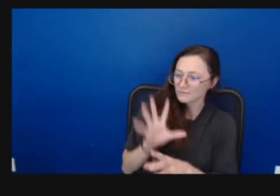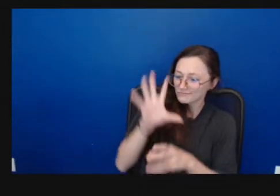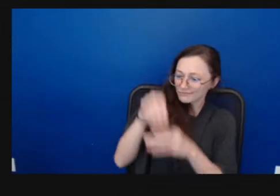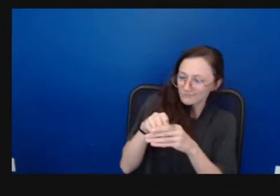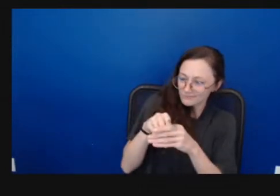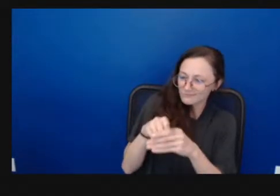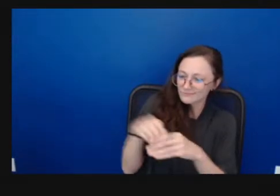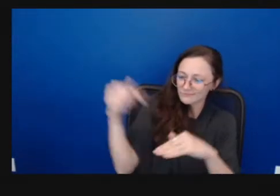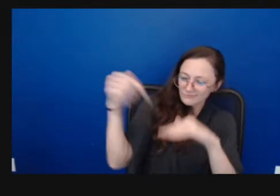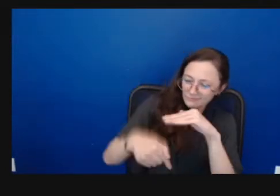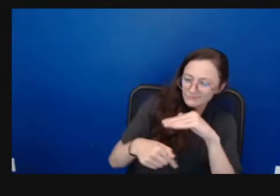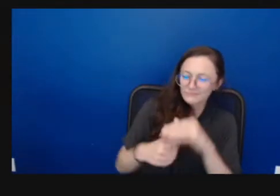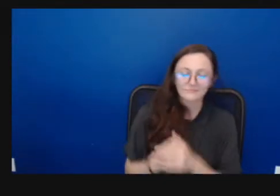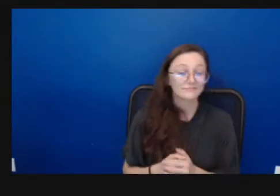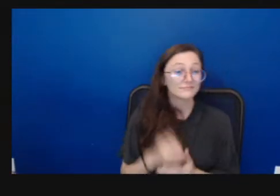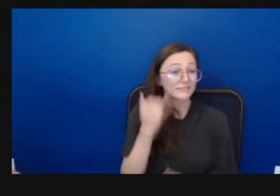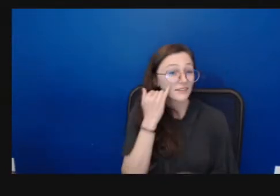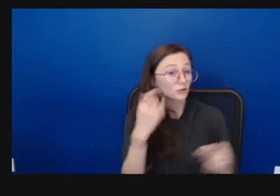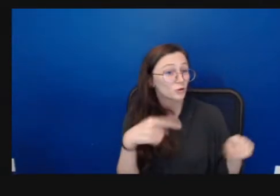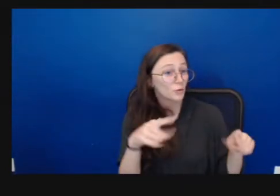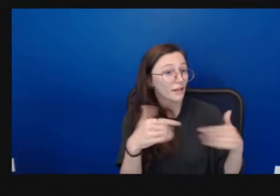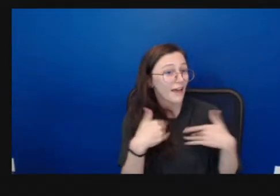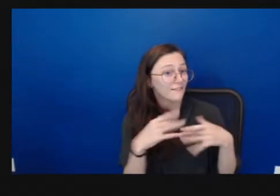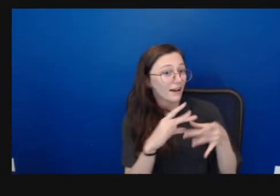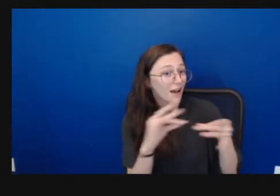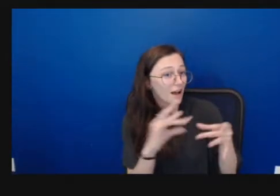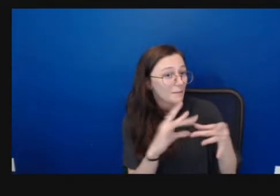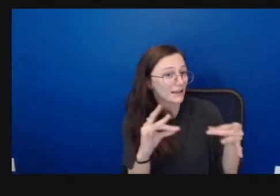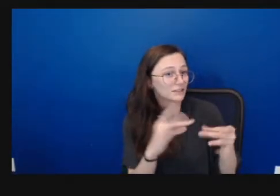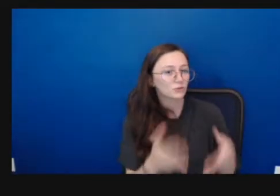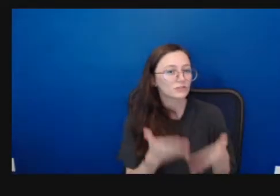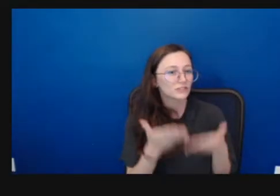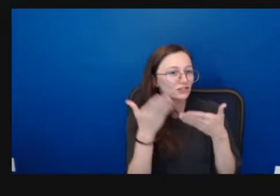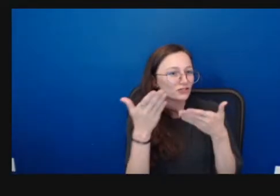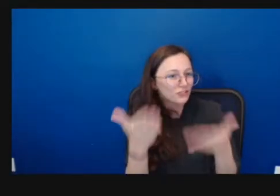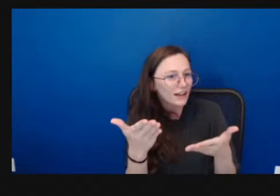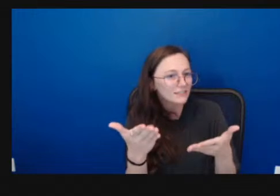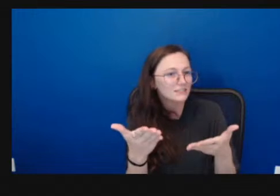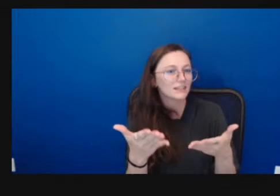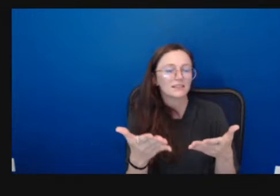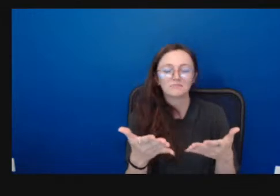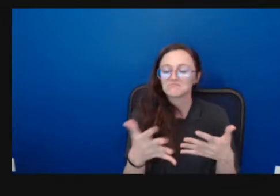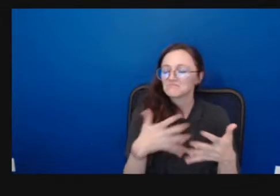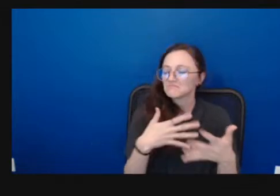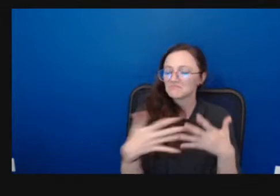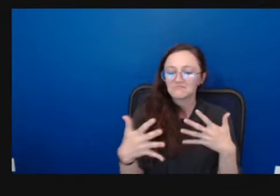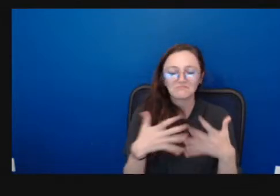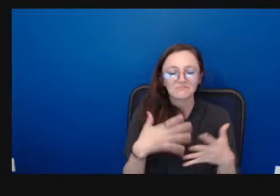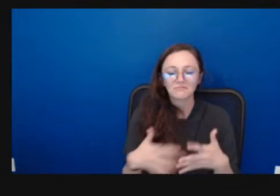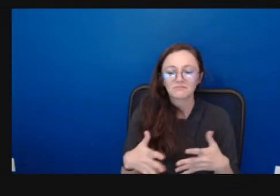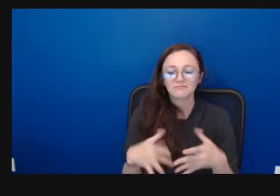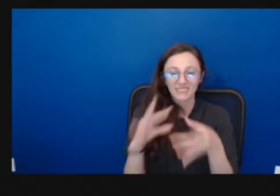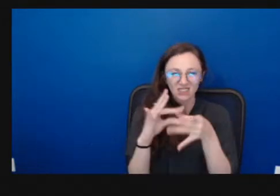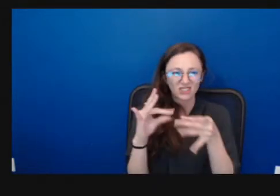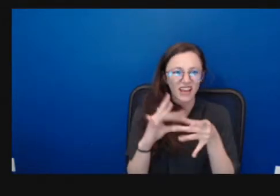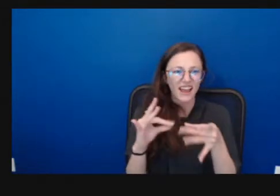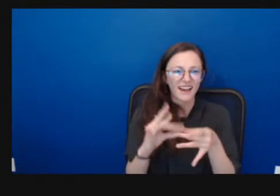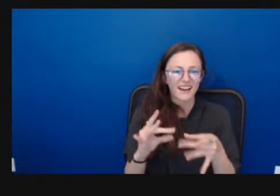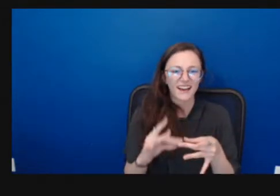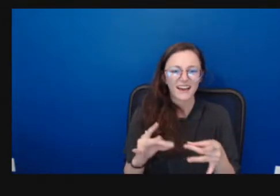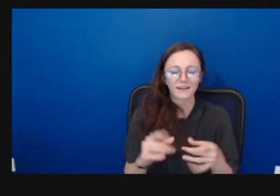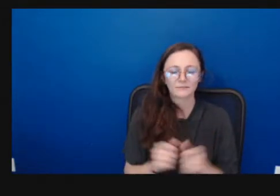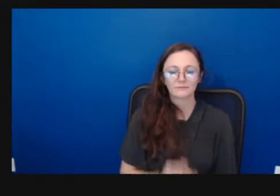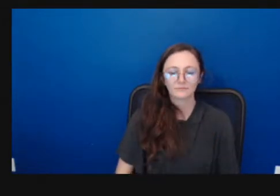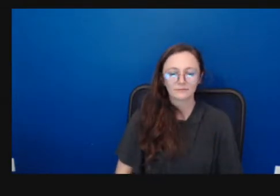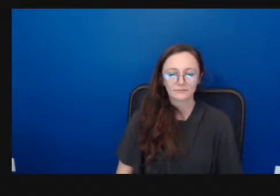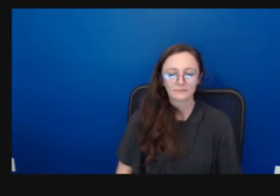anybody has any comments or suggestions or anything like that, go ahead and put them in the chat and we'll try and get to any